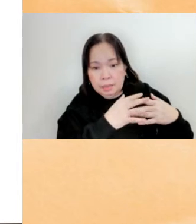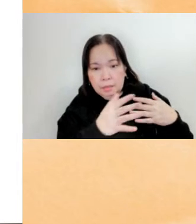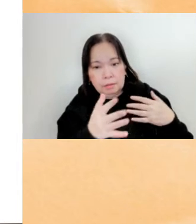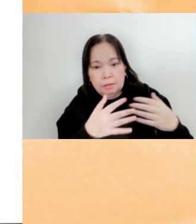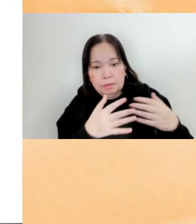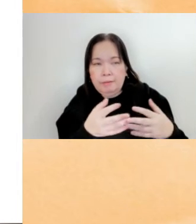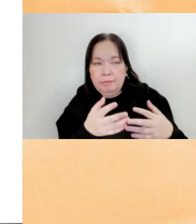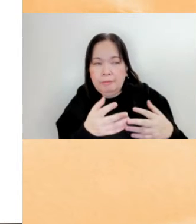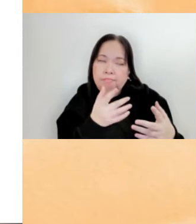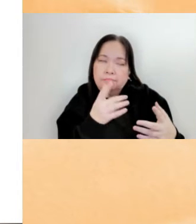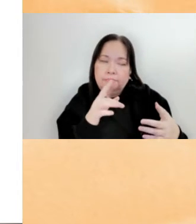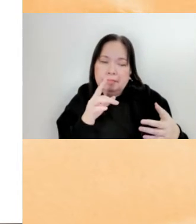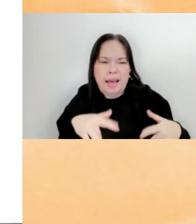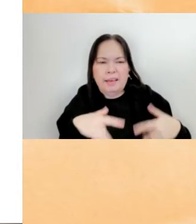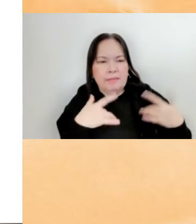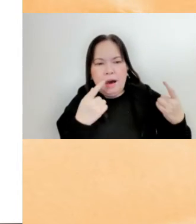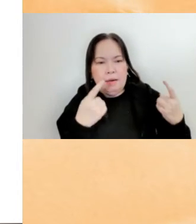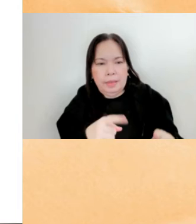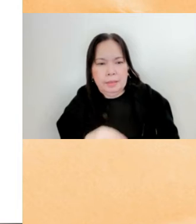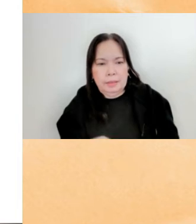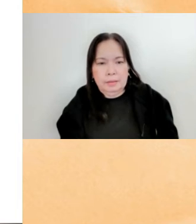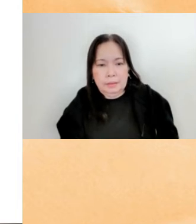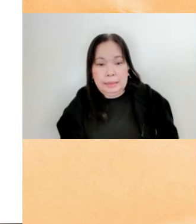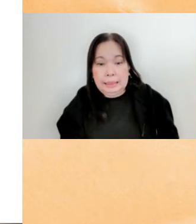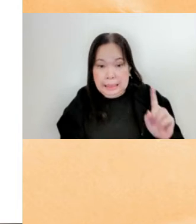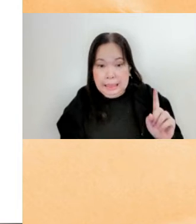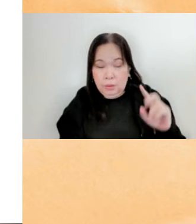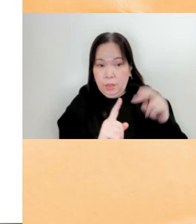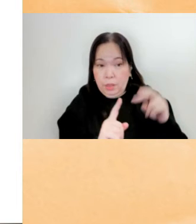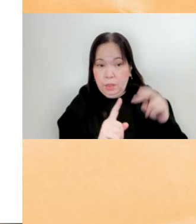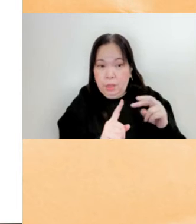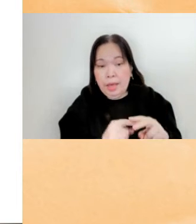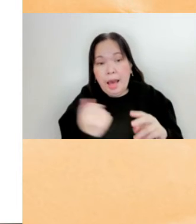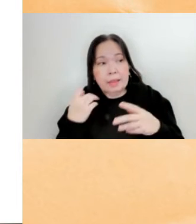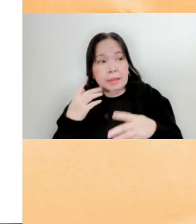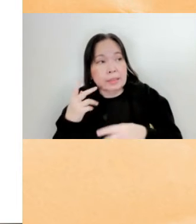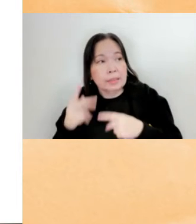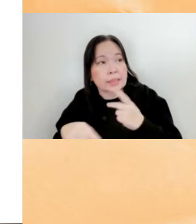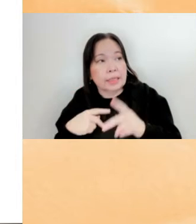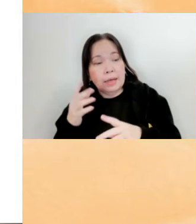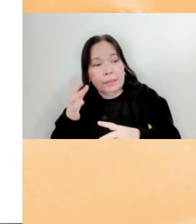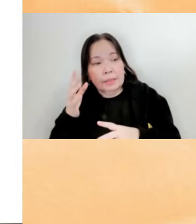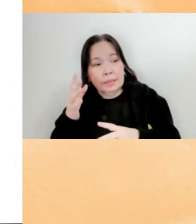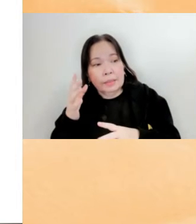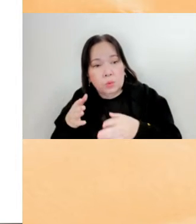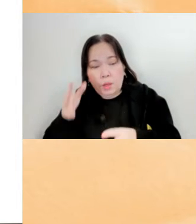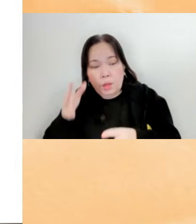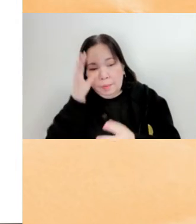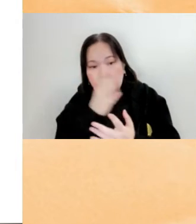like. The other type of parenting, the other extreme, would be